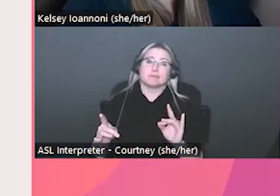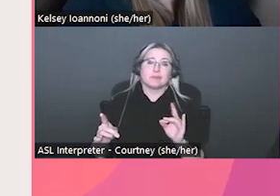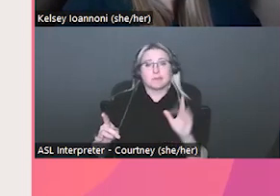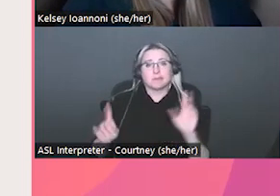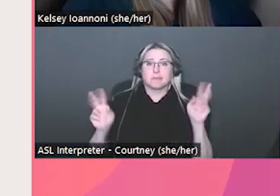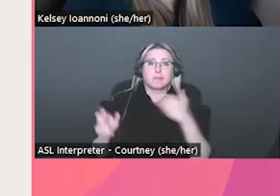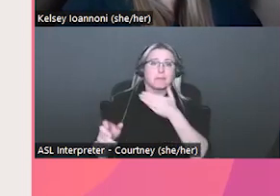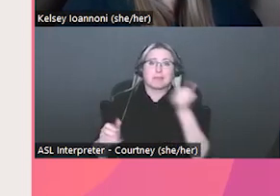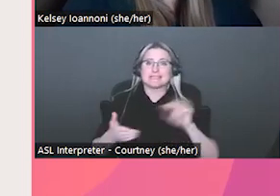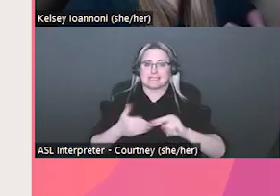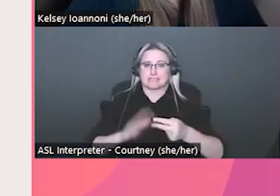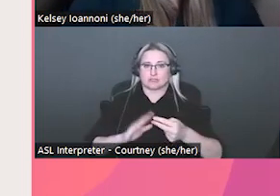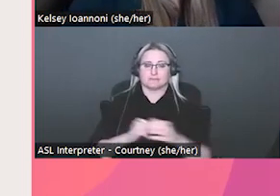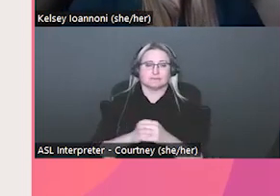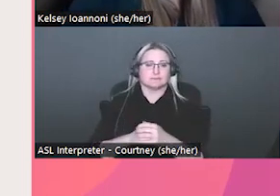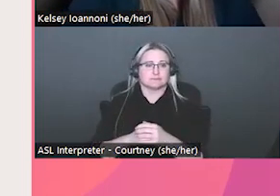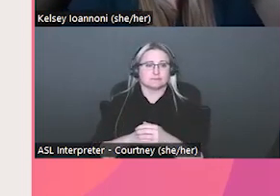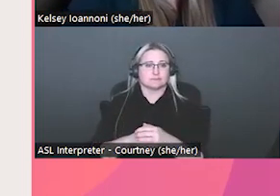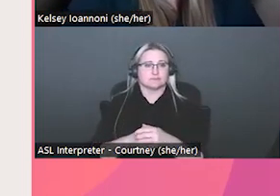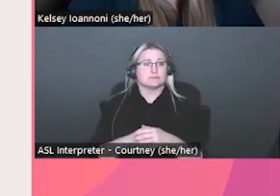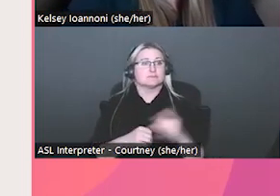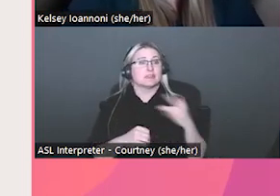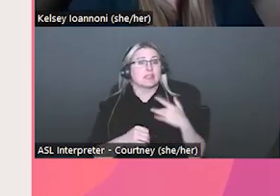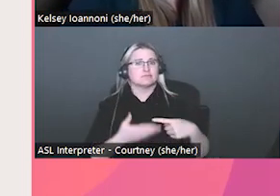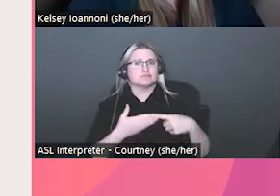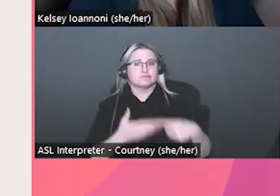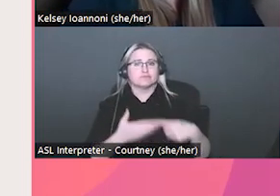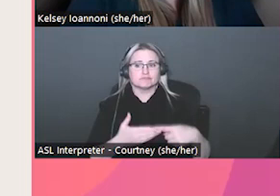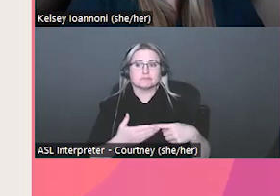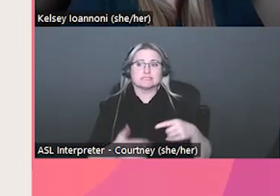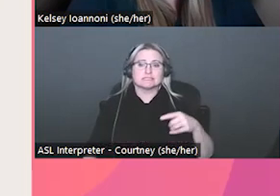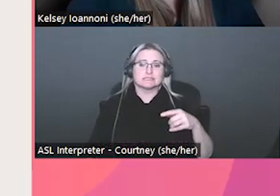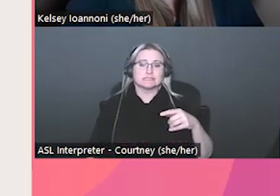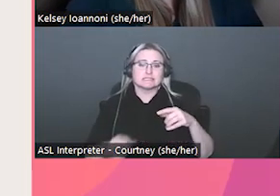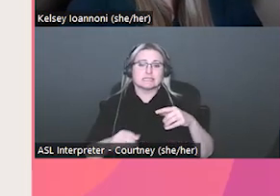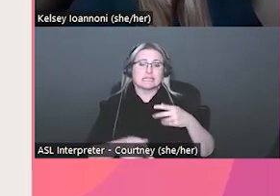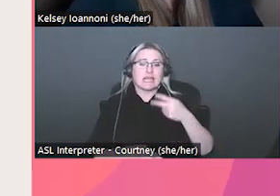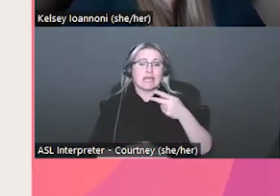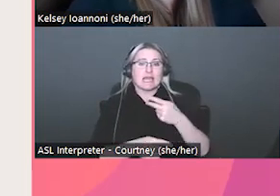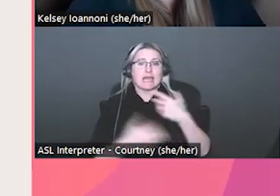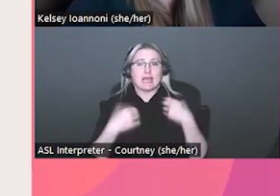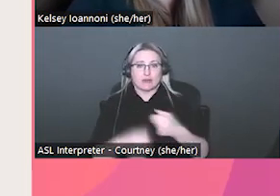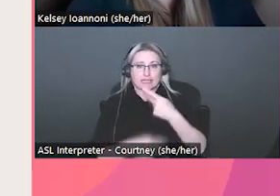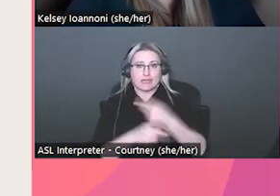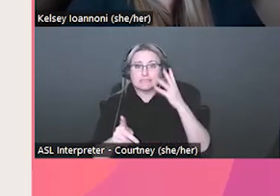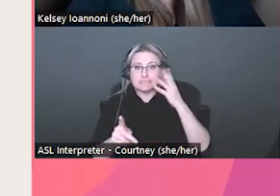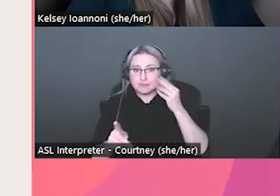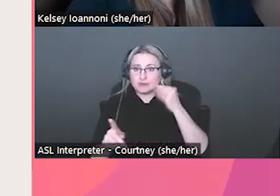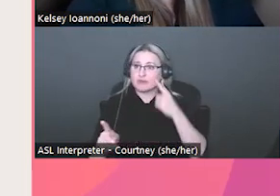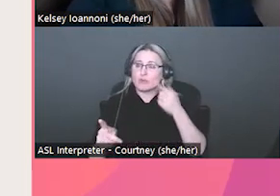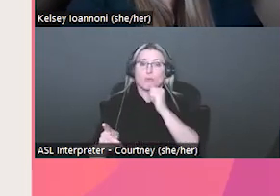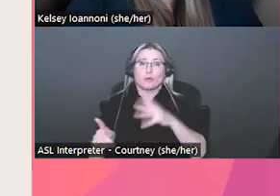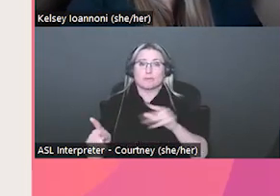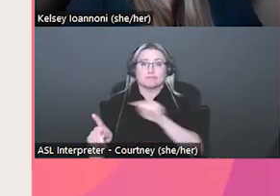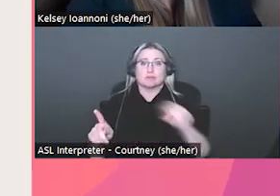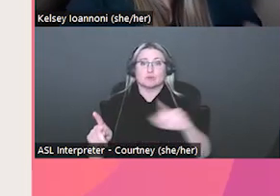right? When I discussed child health care experiences with women in Toronto, the overarching commonality